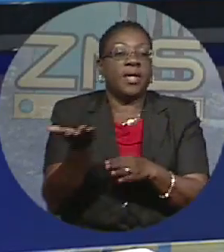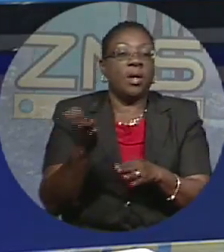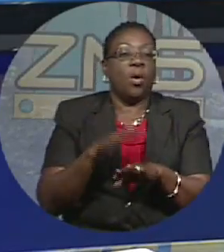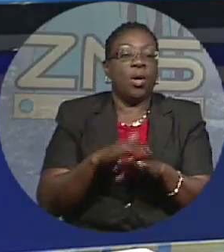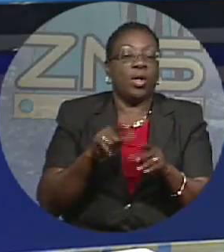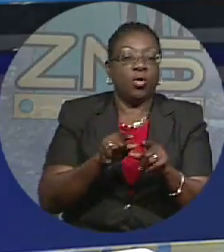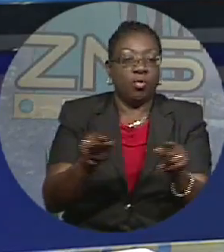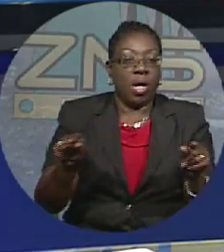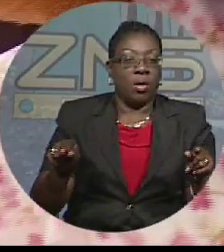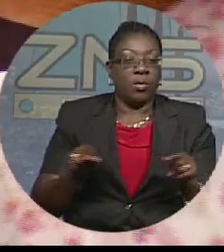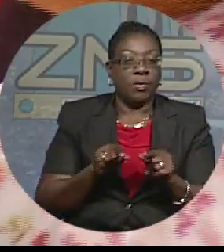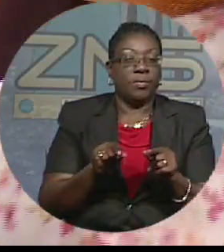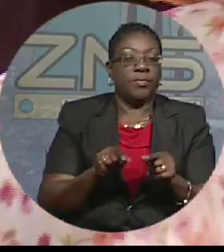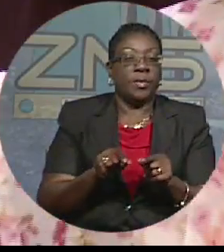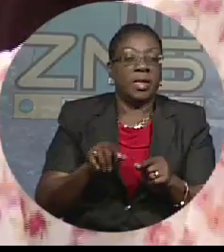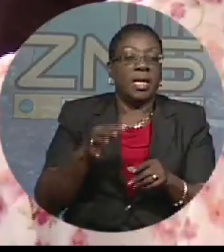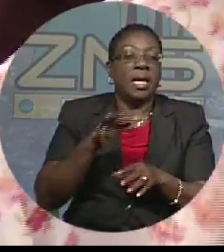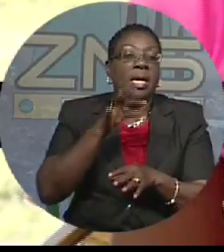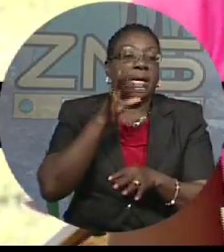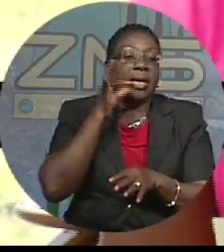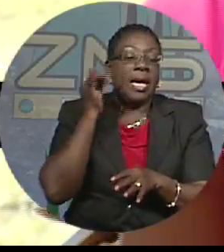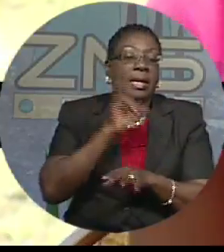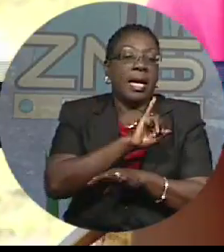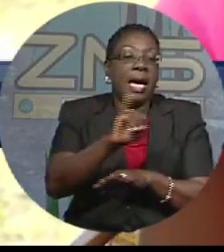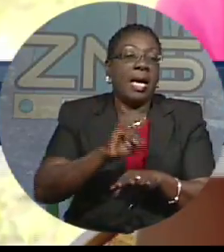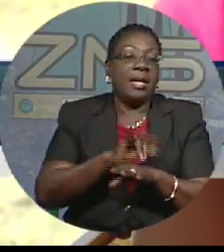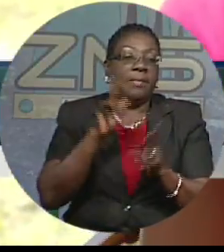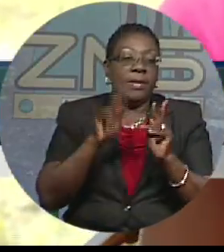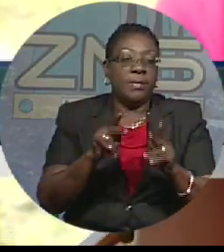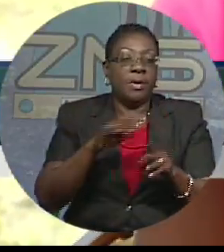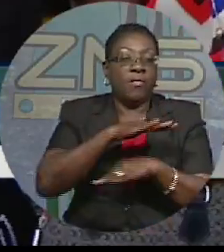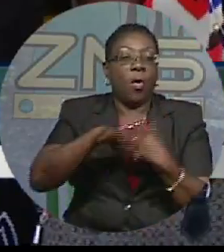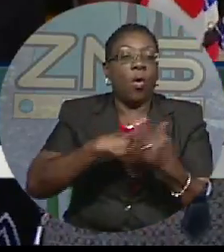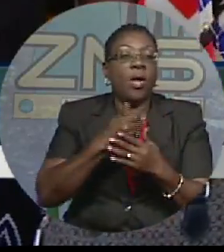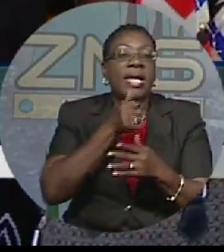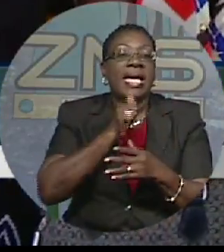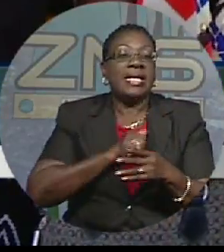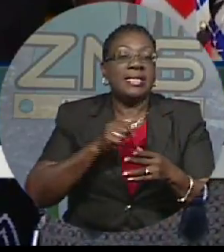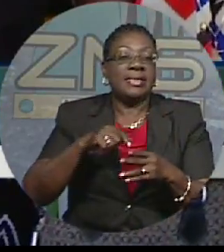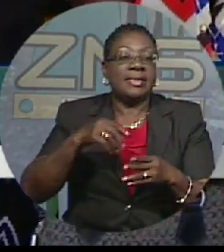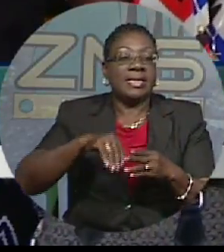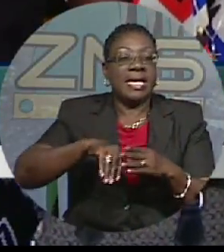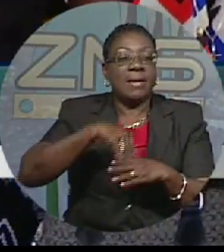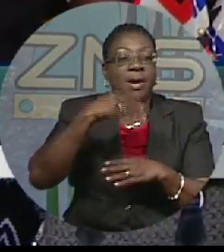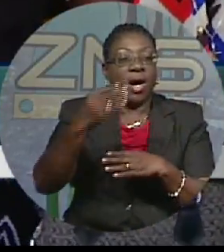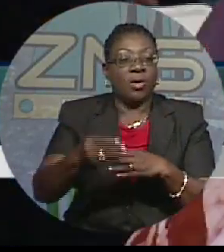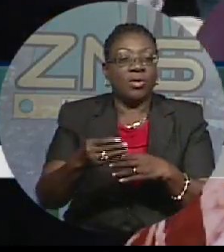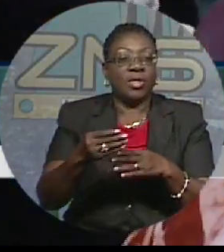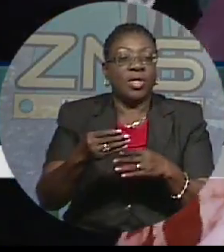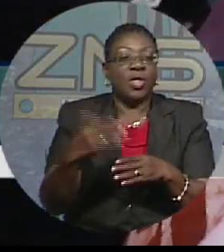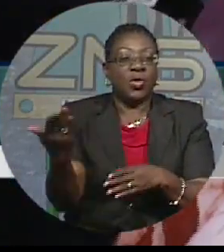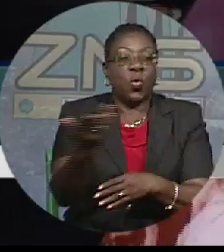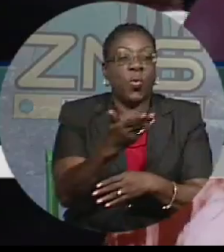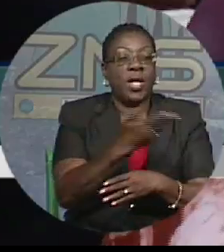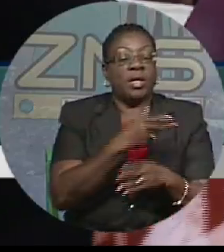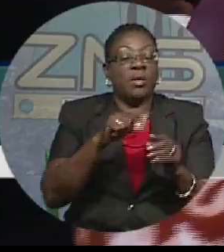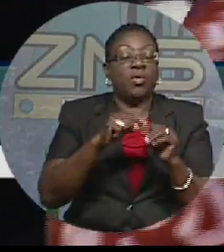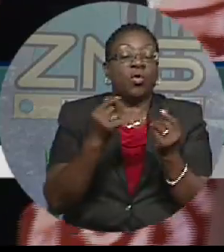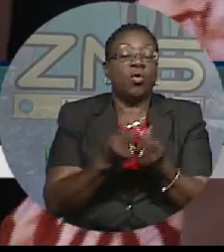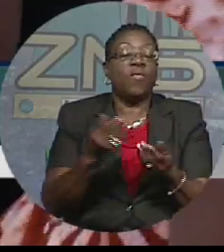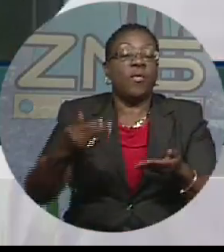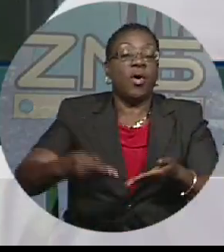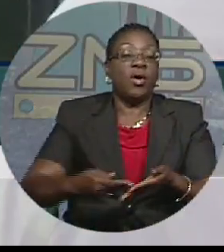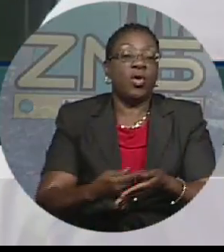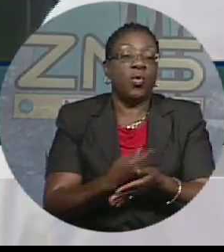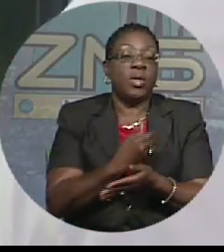ground. Cat Island residents of all ages turned out in large numbers for the official opening of the Noses Village Urban Renewal